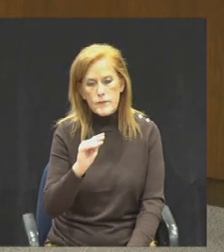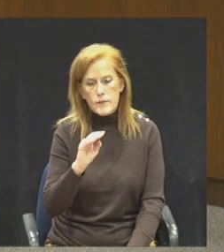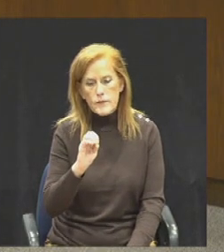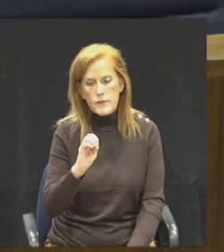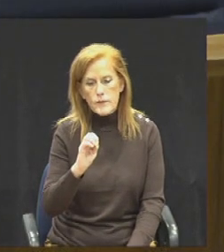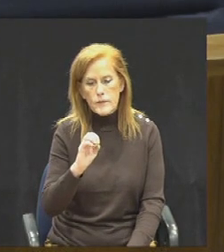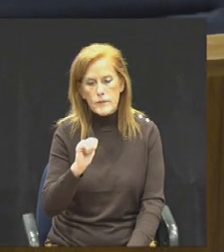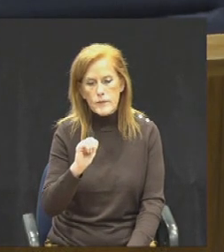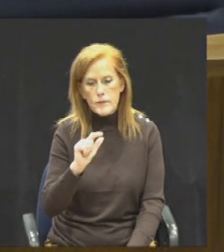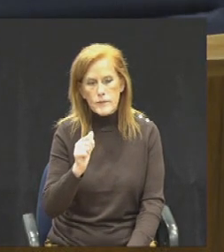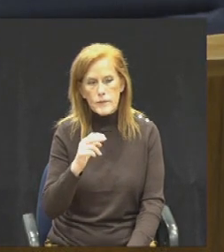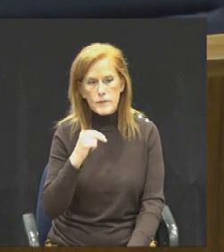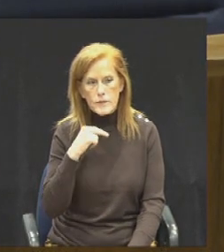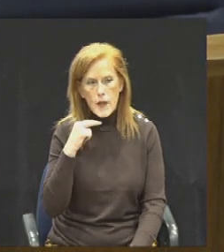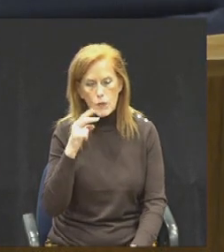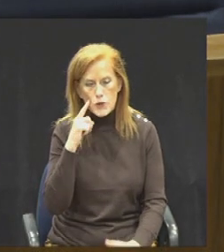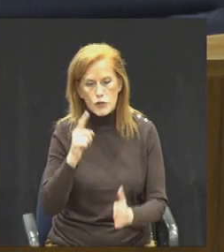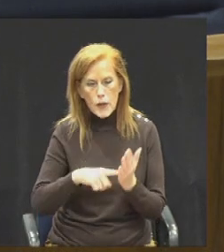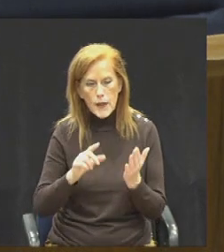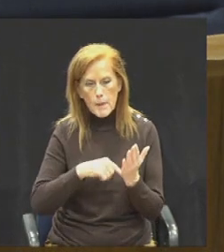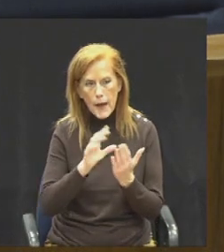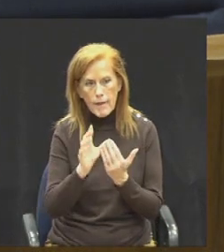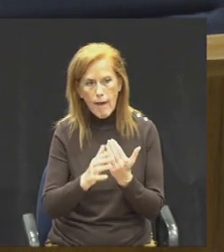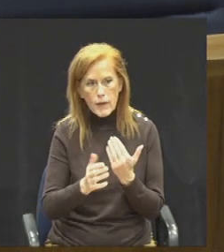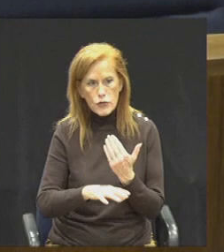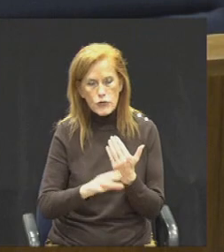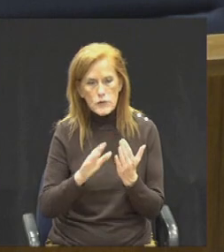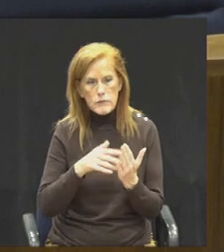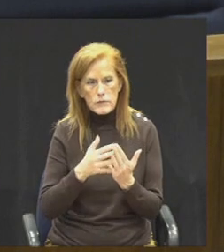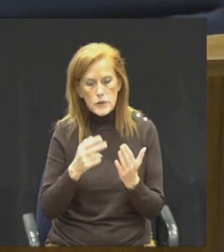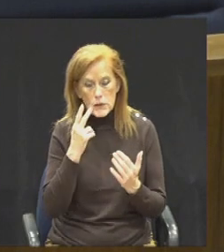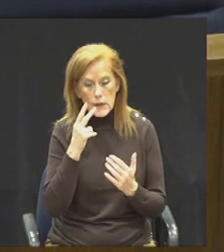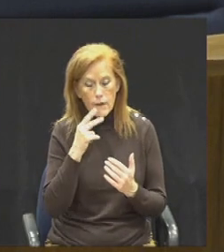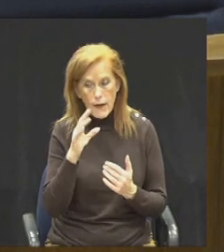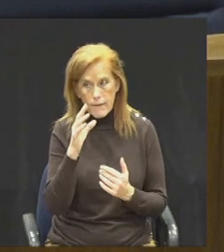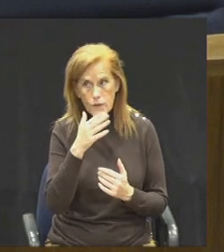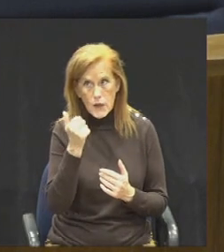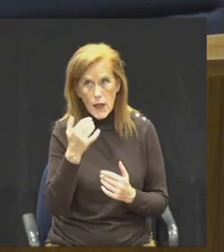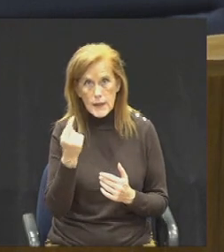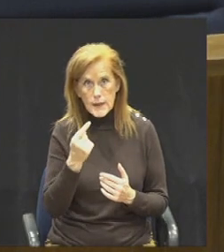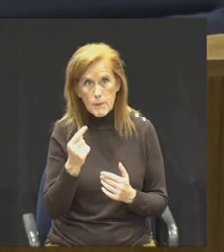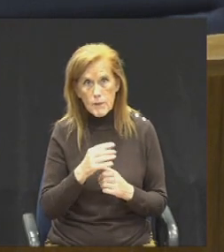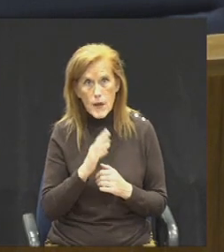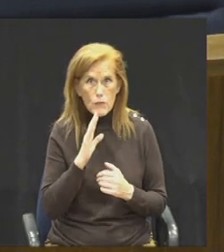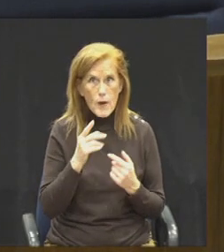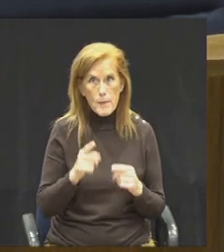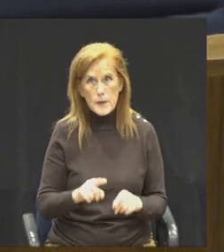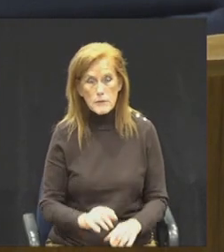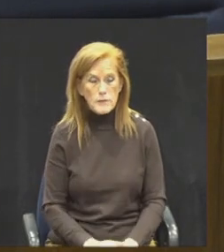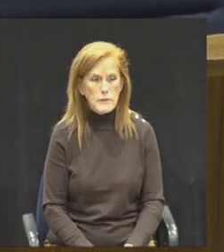I was just looking at the calendar really quick to see if I'm forgetting something that's coming up